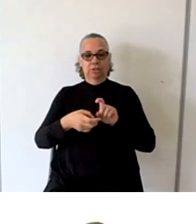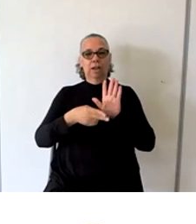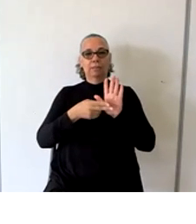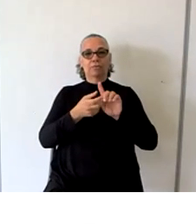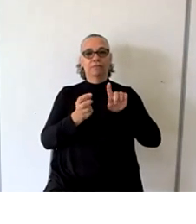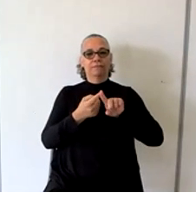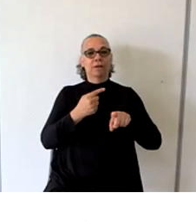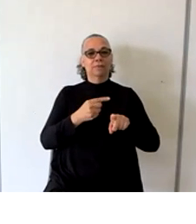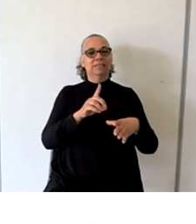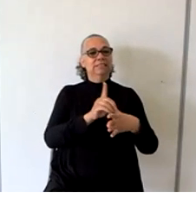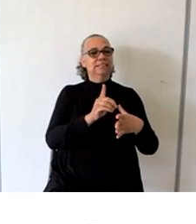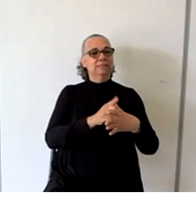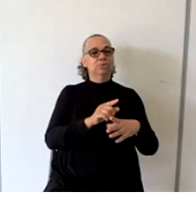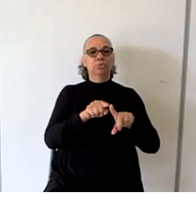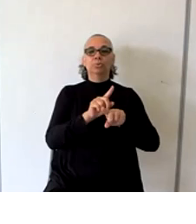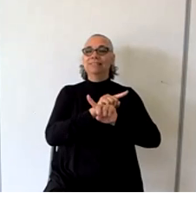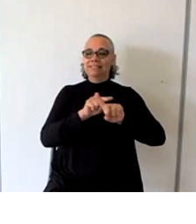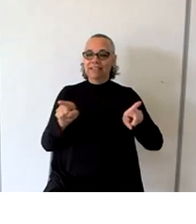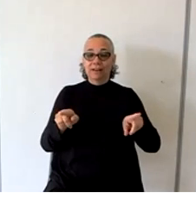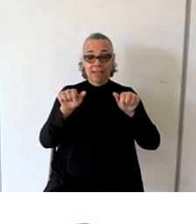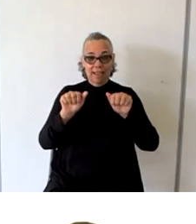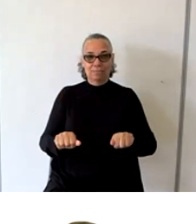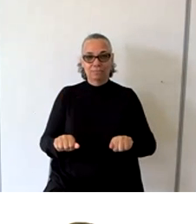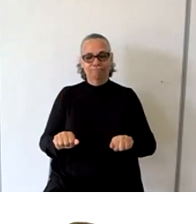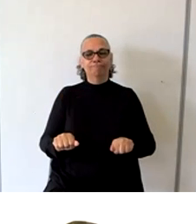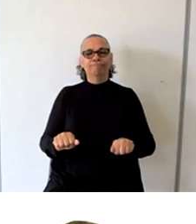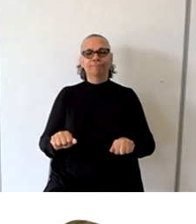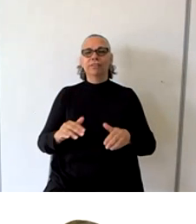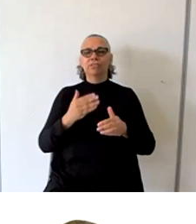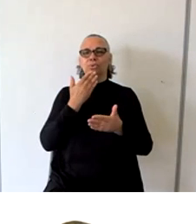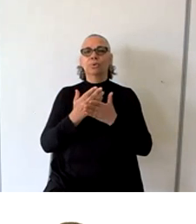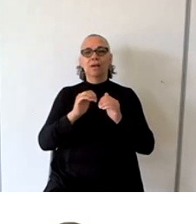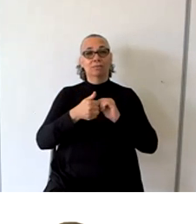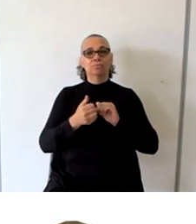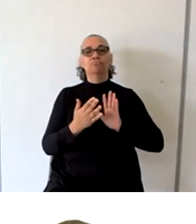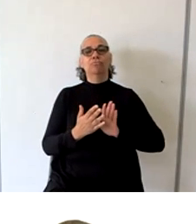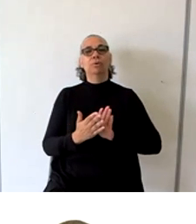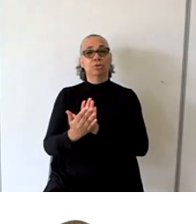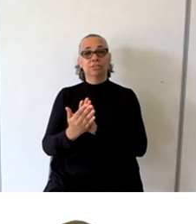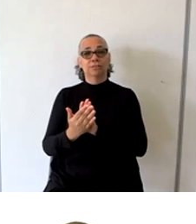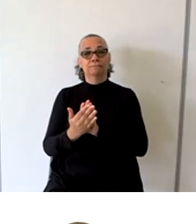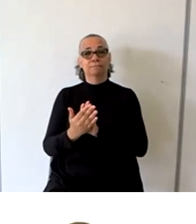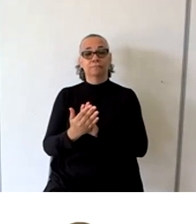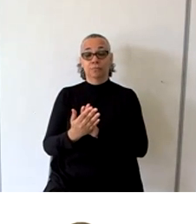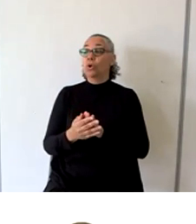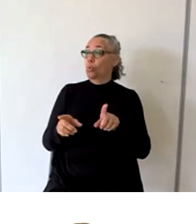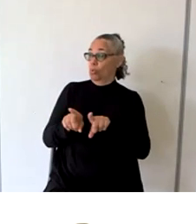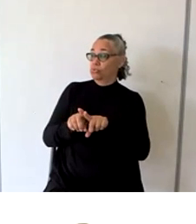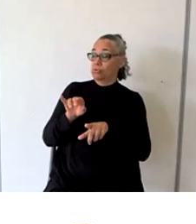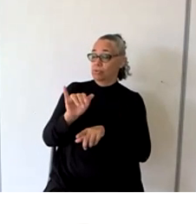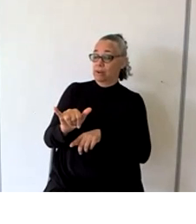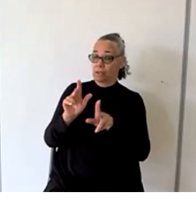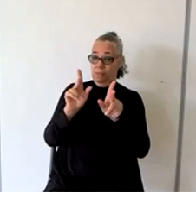differently abled, they really appreciate that that's how you approach it. Yeah, for sure. And even that, you know, people